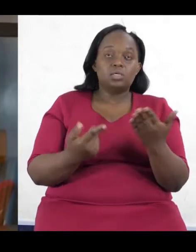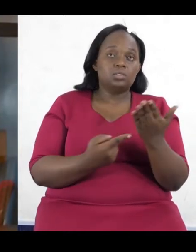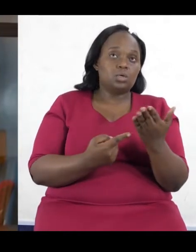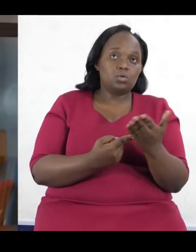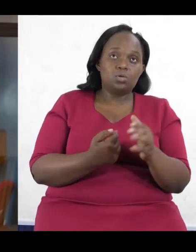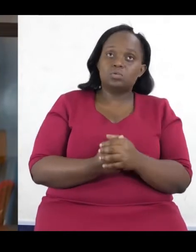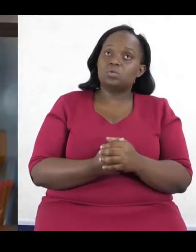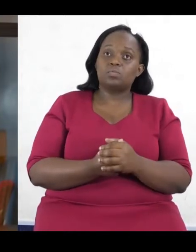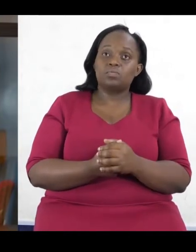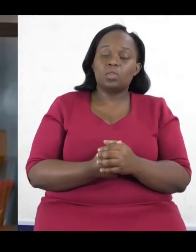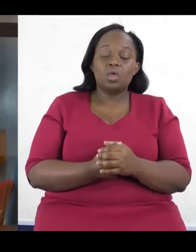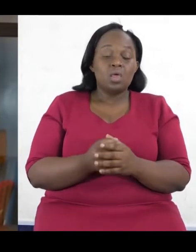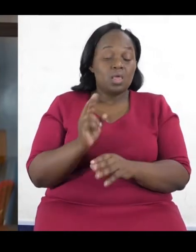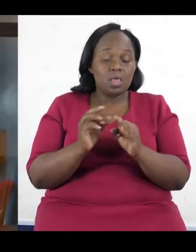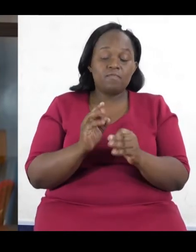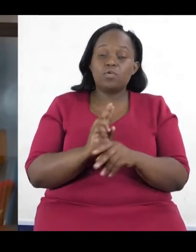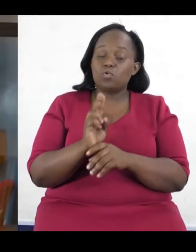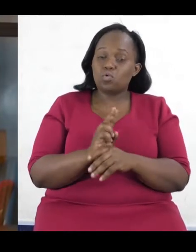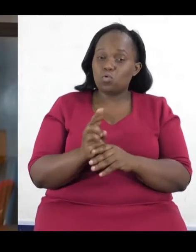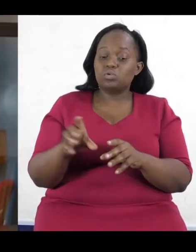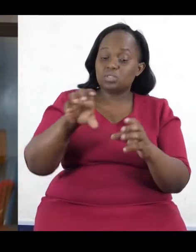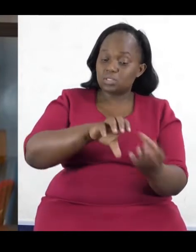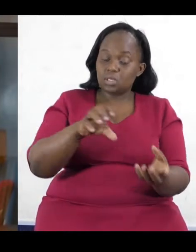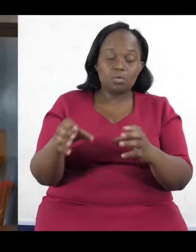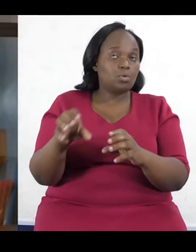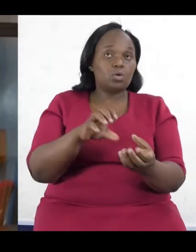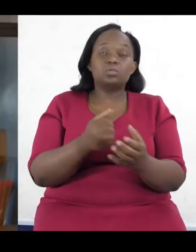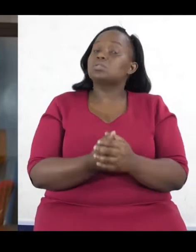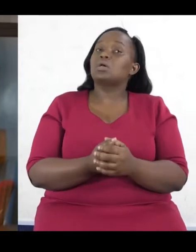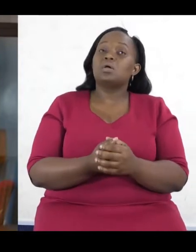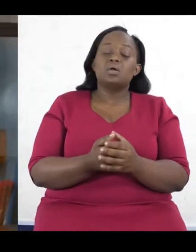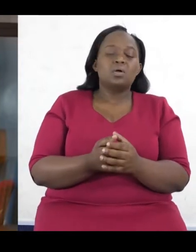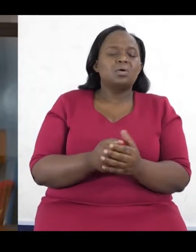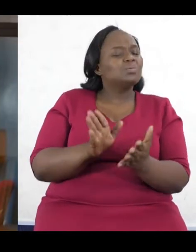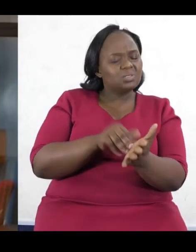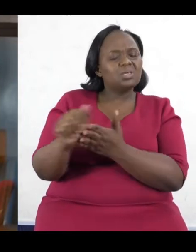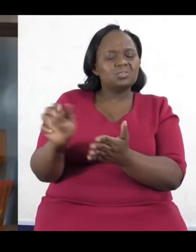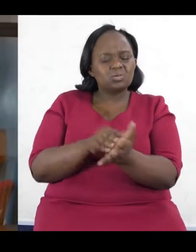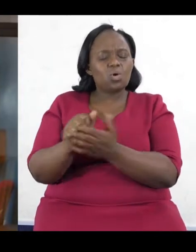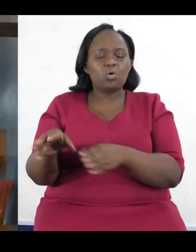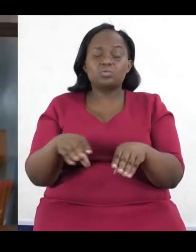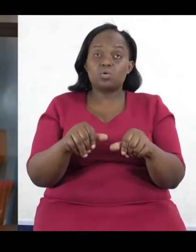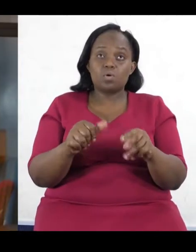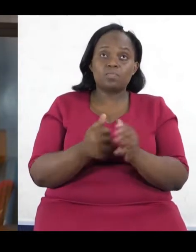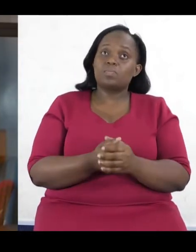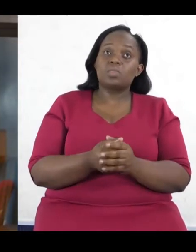technology, especially agrochemicals, to the extent that we are even destroying the soil quality? should we use